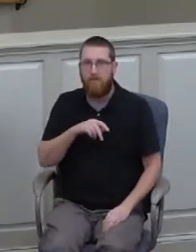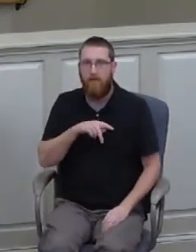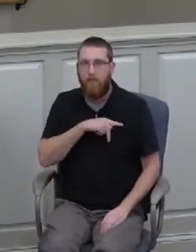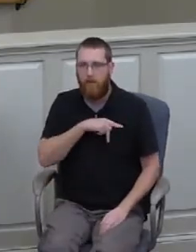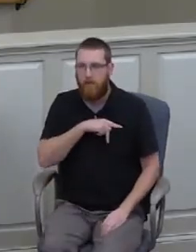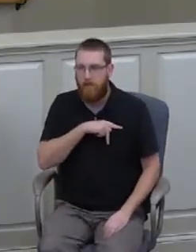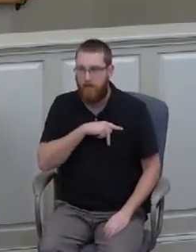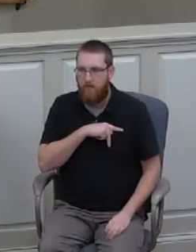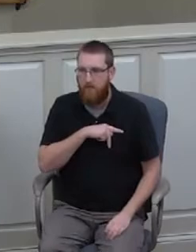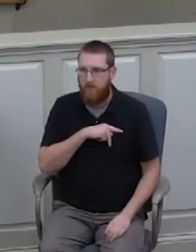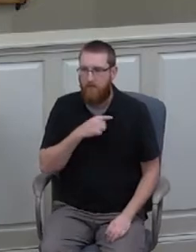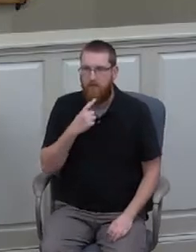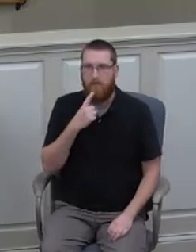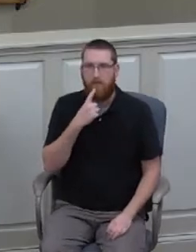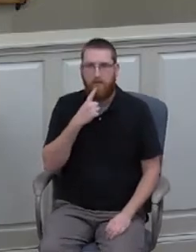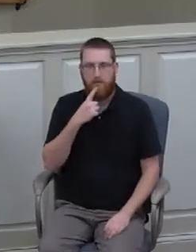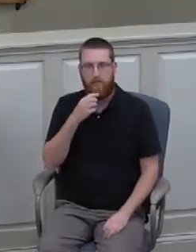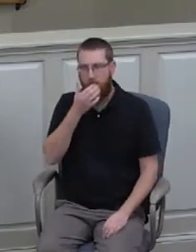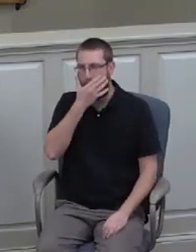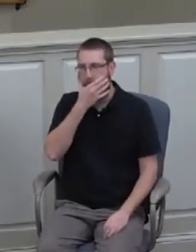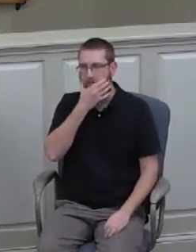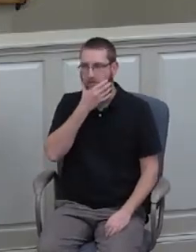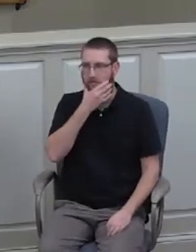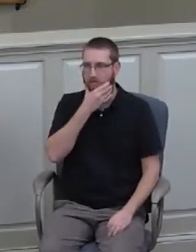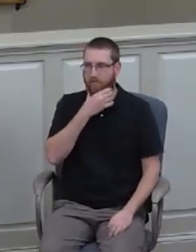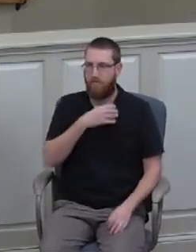Sammy, it's with